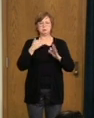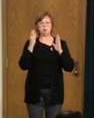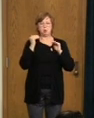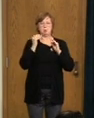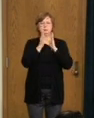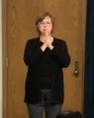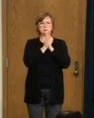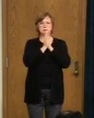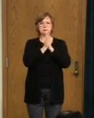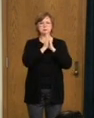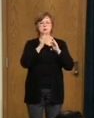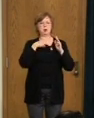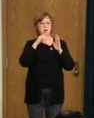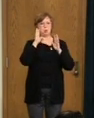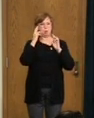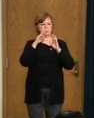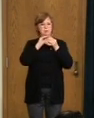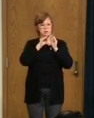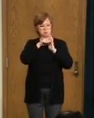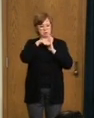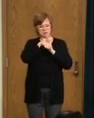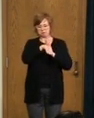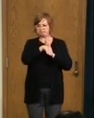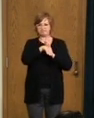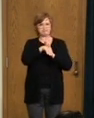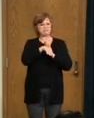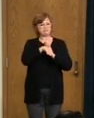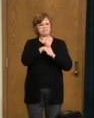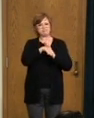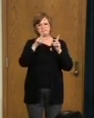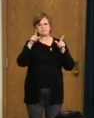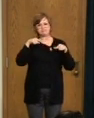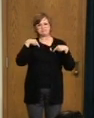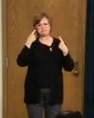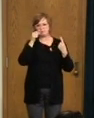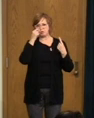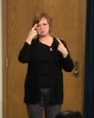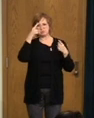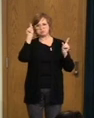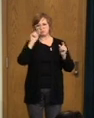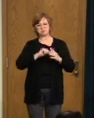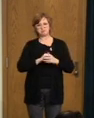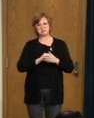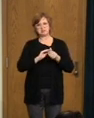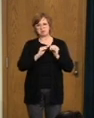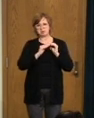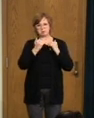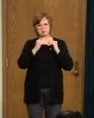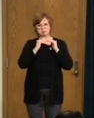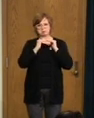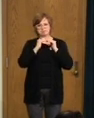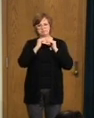have. We haven't been able to do that, and so it's very similar from a